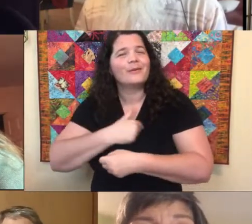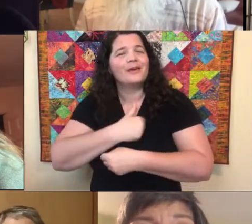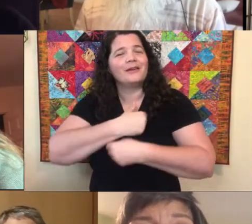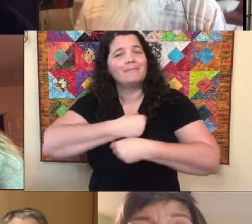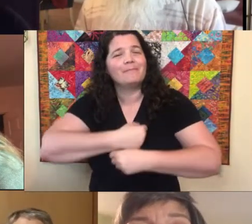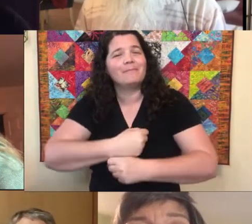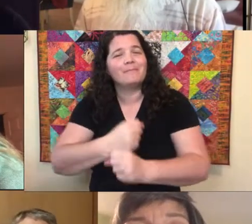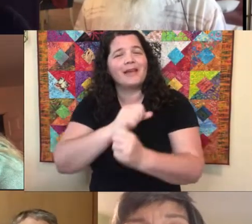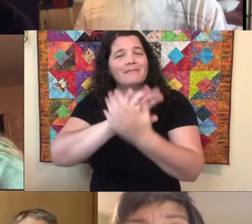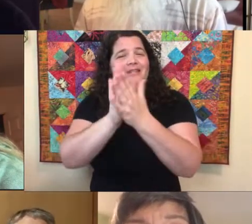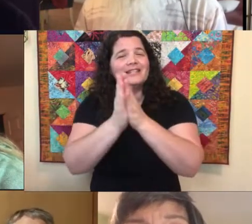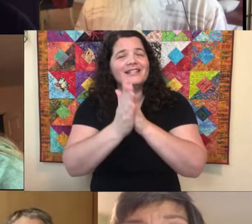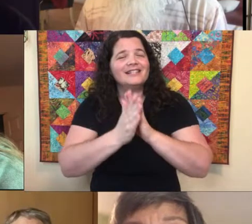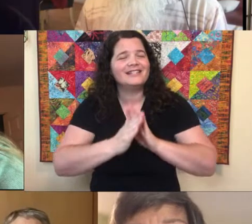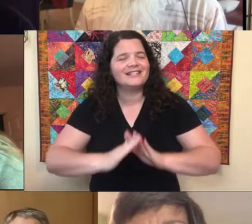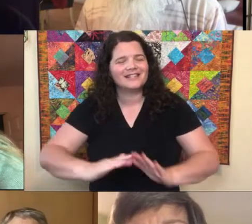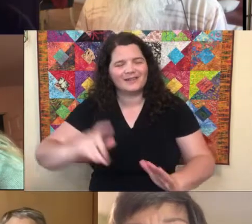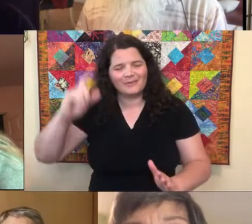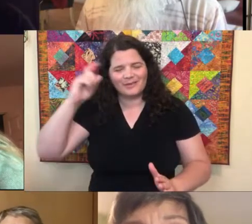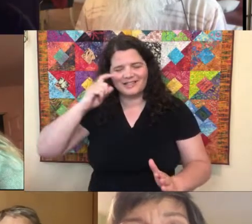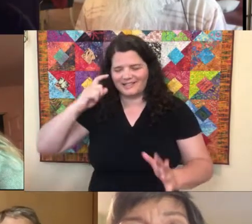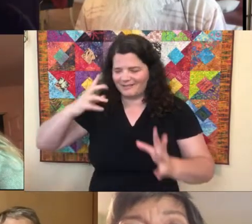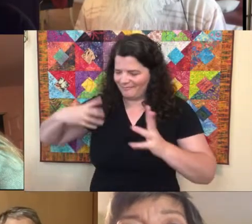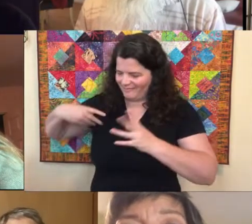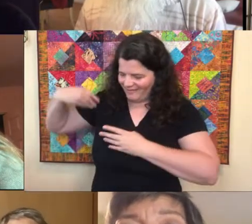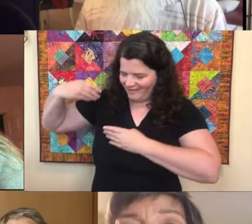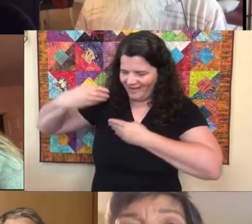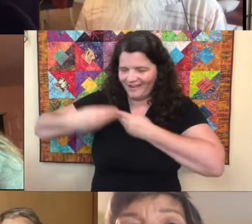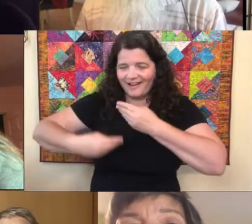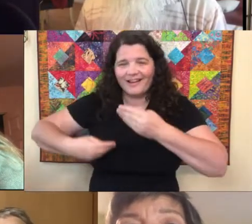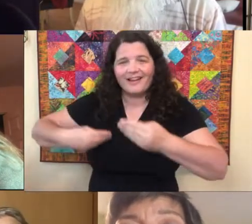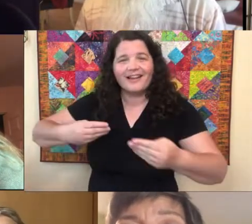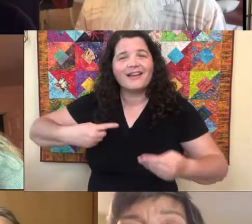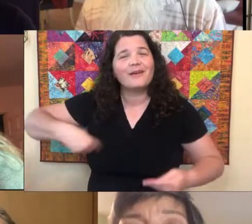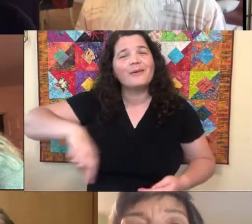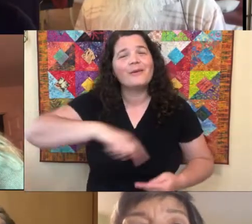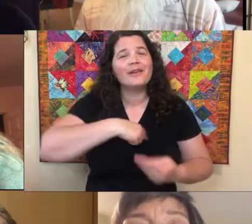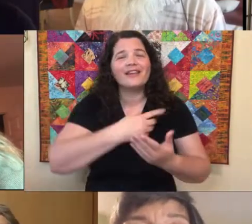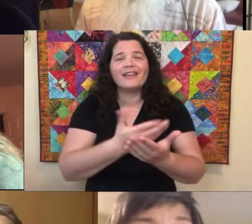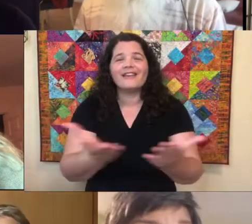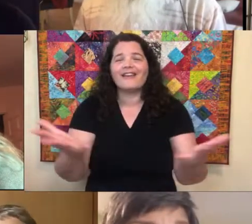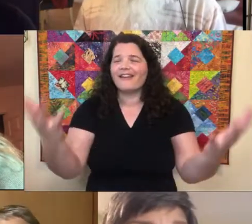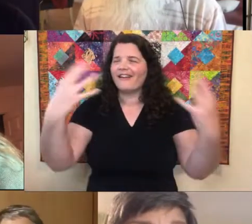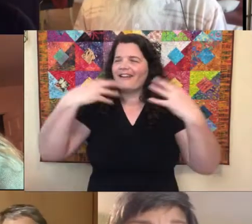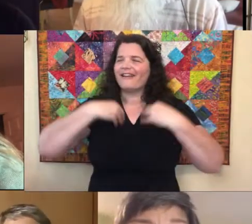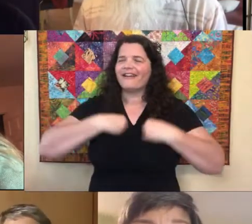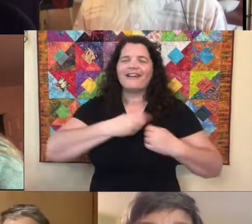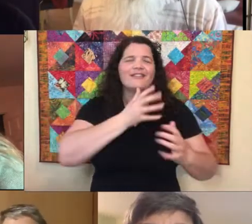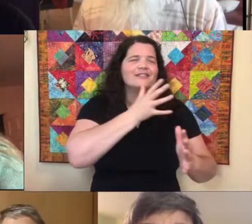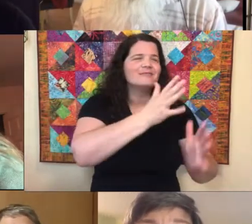of peace and the wisdom of ages. We are